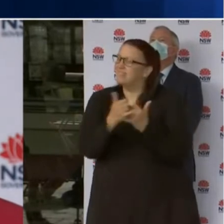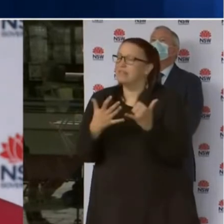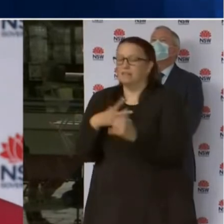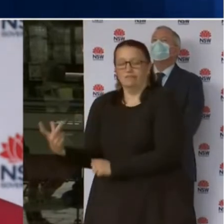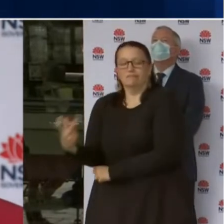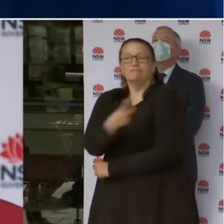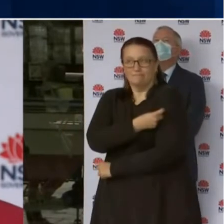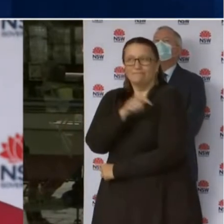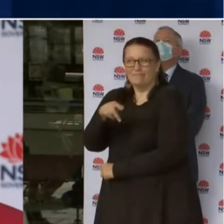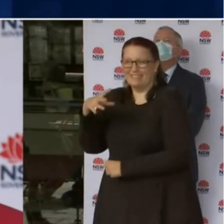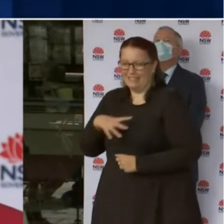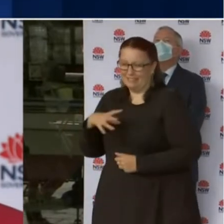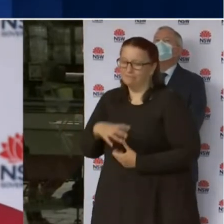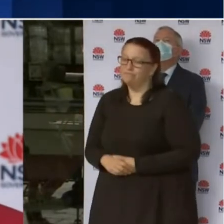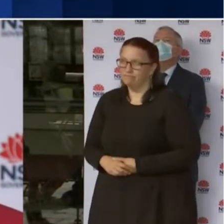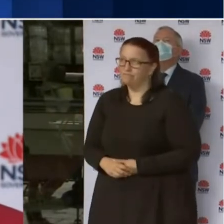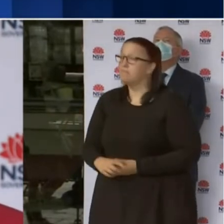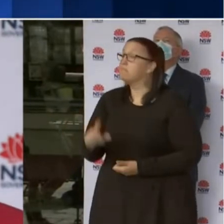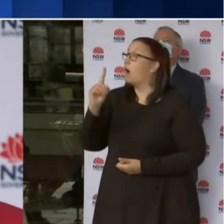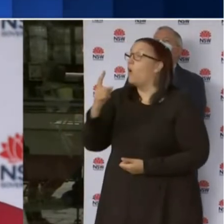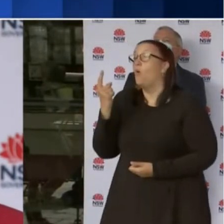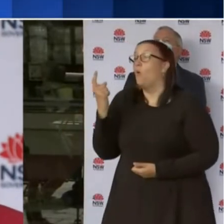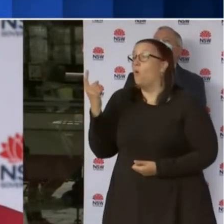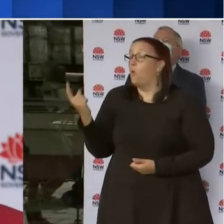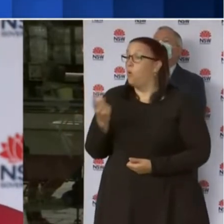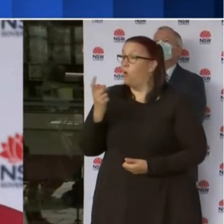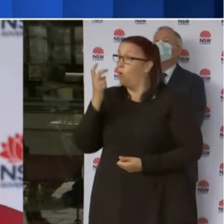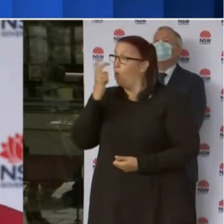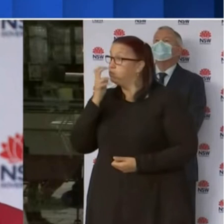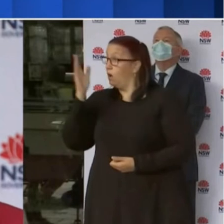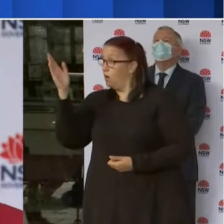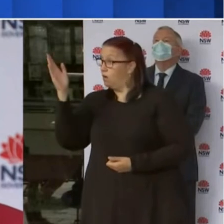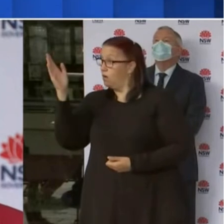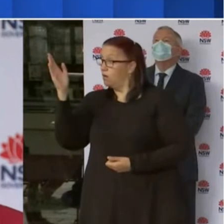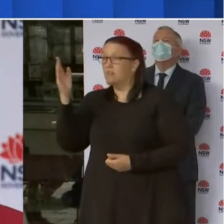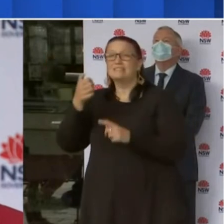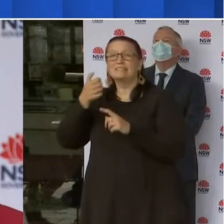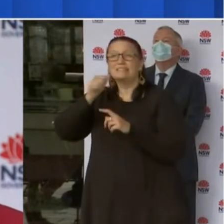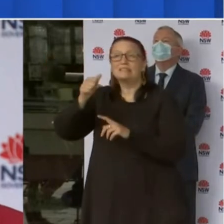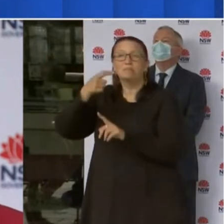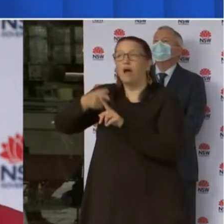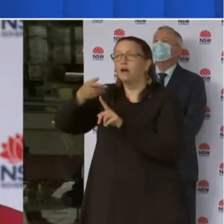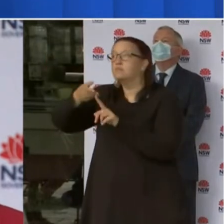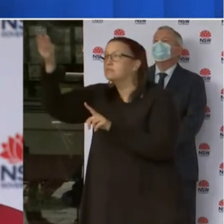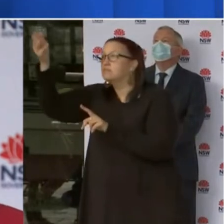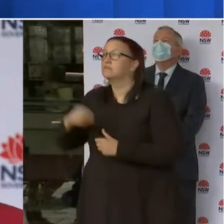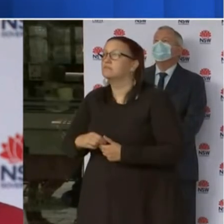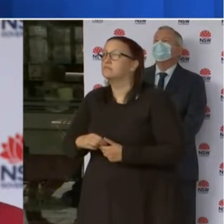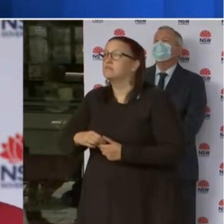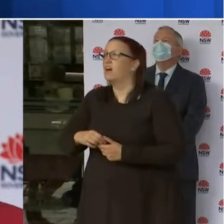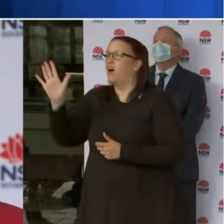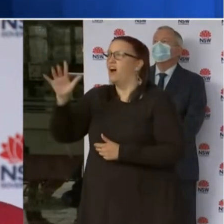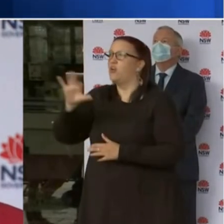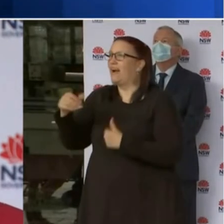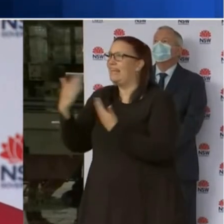divert vaccines from an older age group to a younger age group we're not going to have that much of an impact on transmission